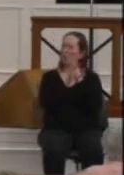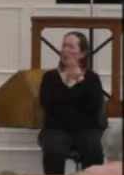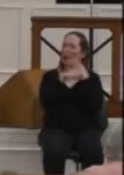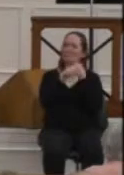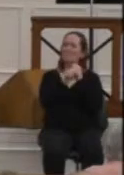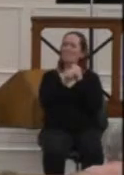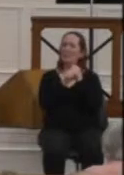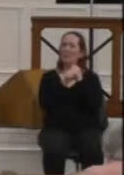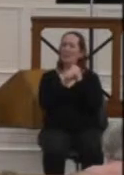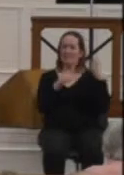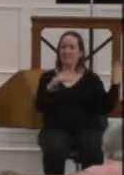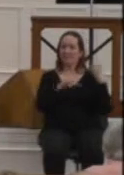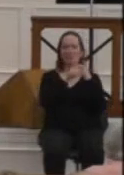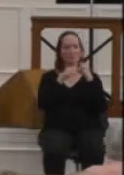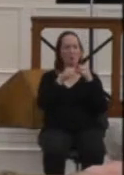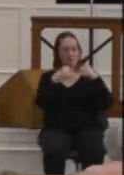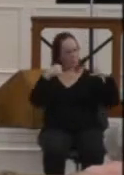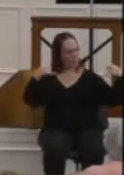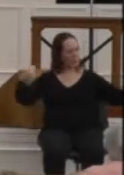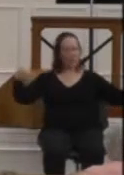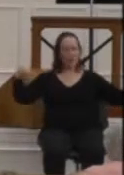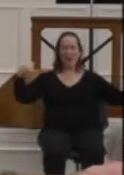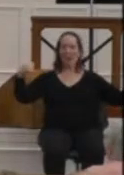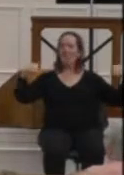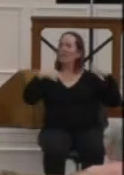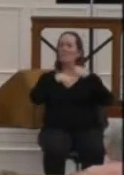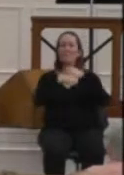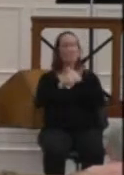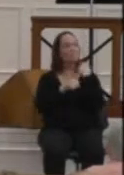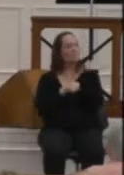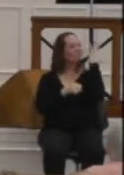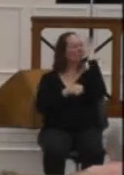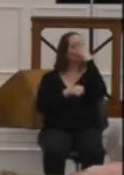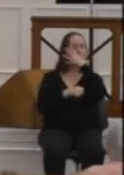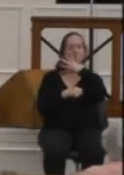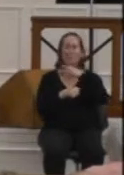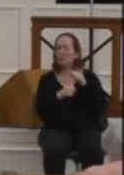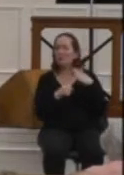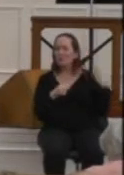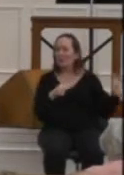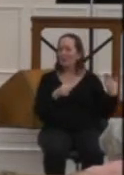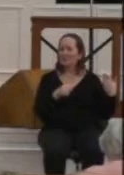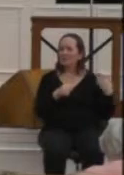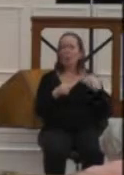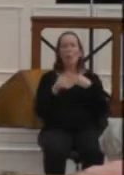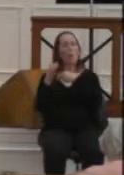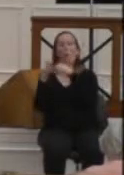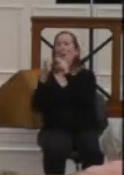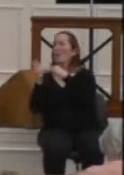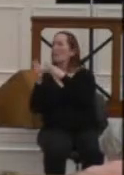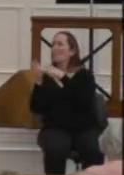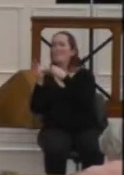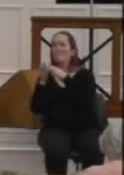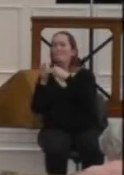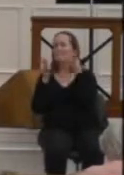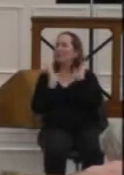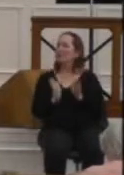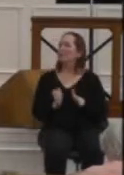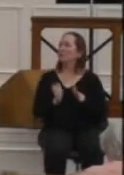these strands of thread these beautiful designs, or how a painter can take these